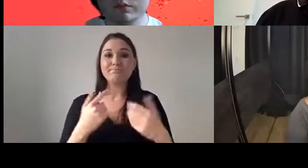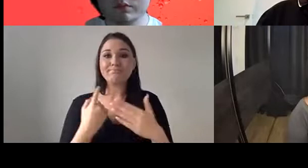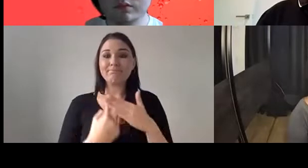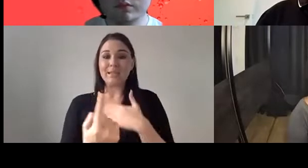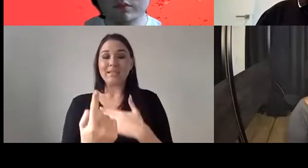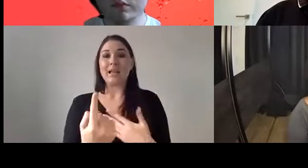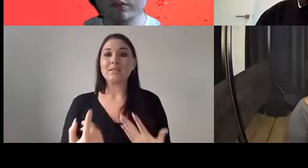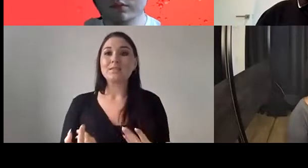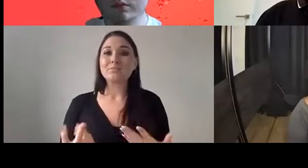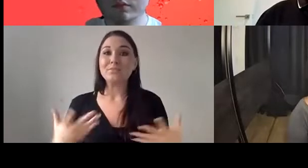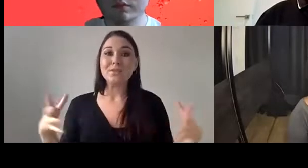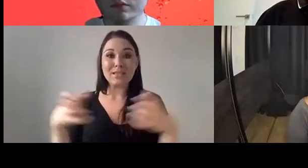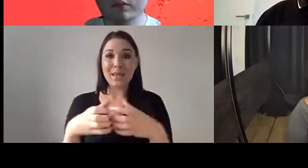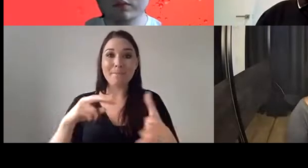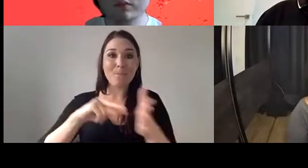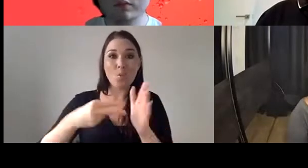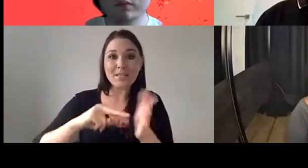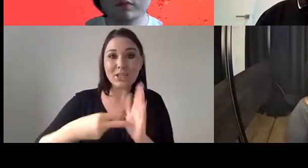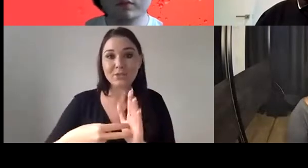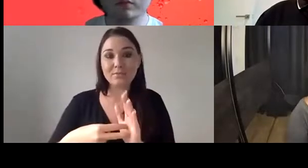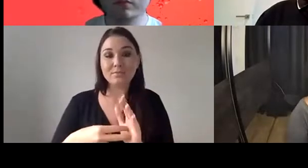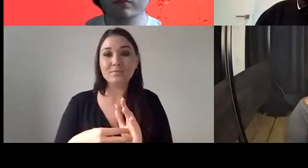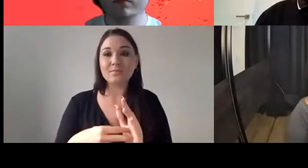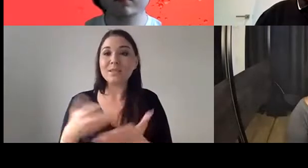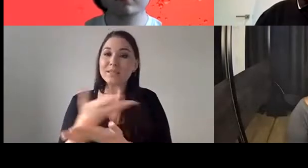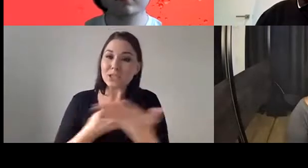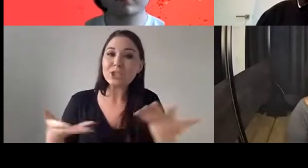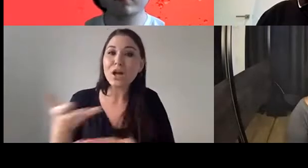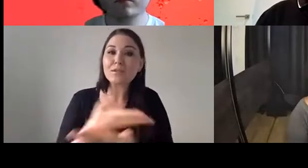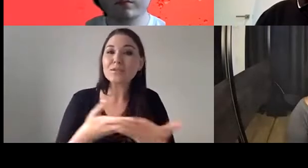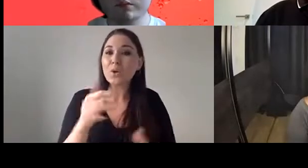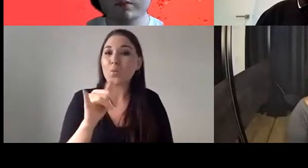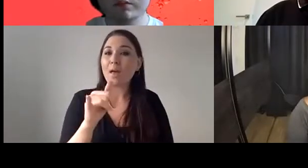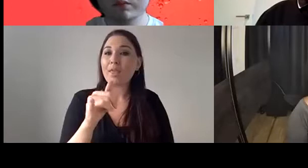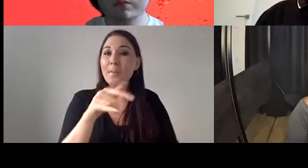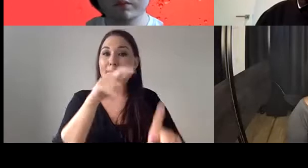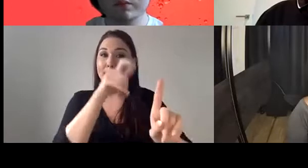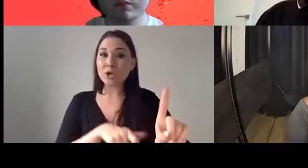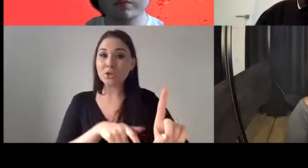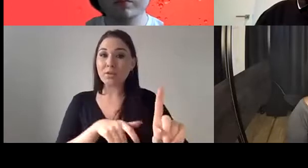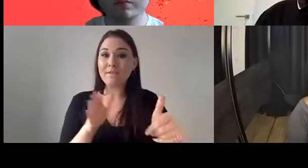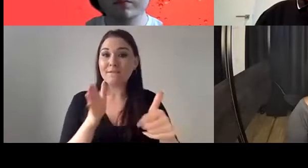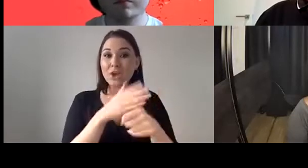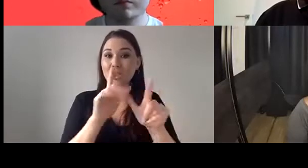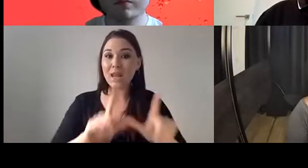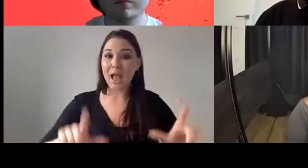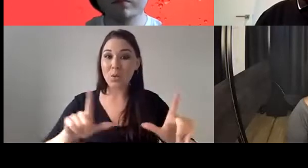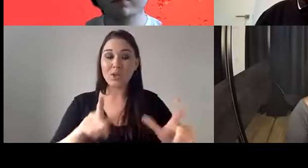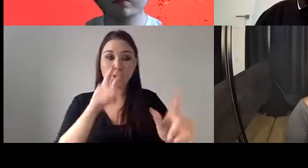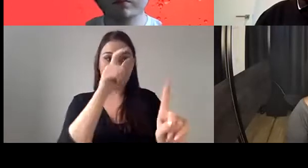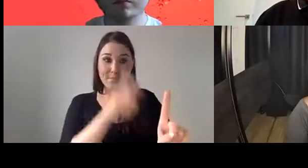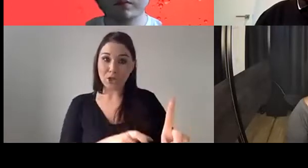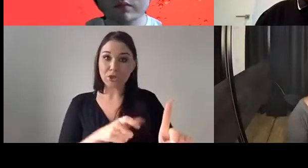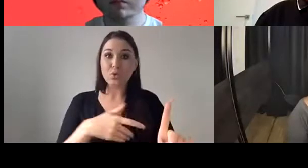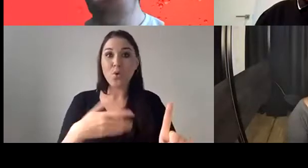very often discussed in the disability world is whether we should use person first language, i.e. a person or somebody